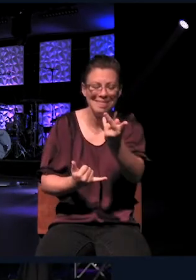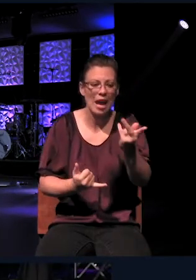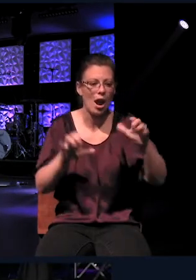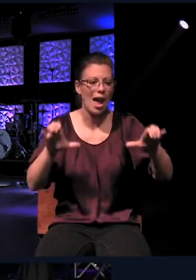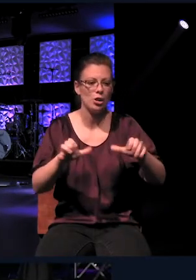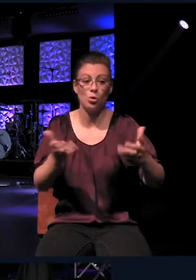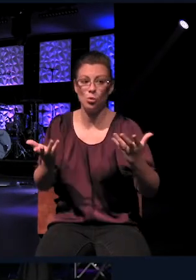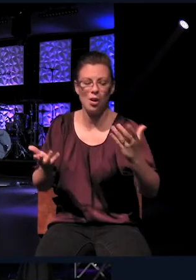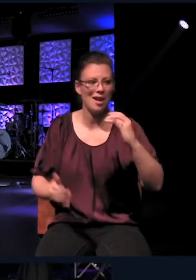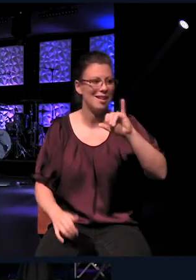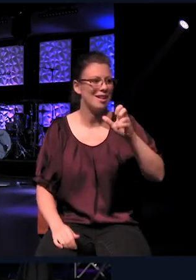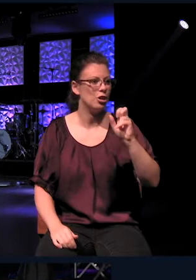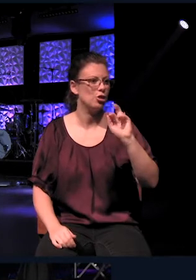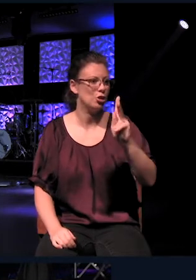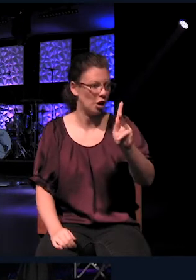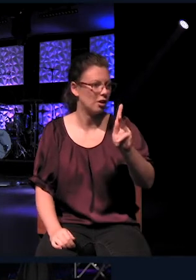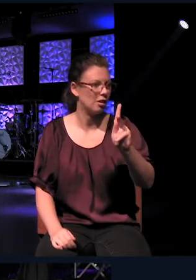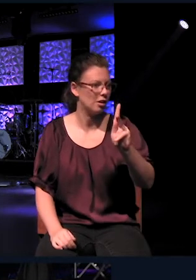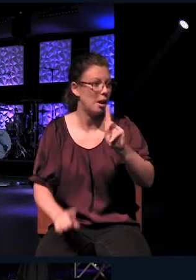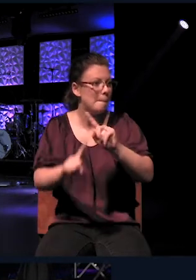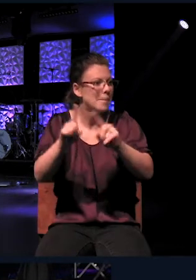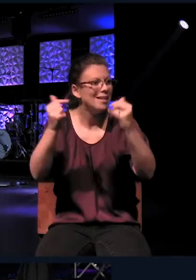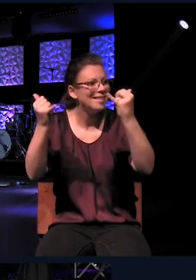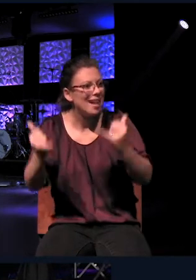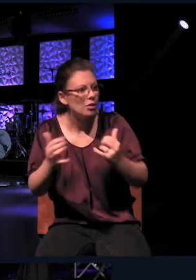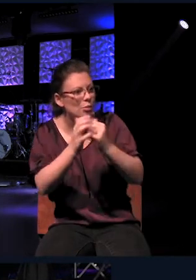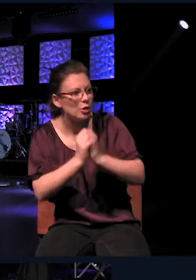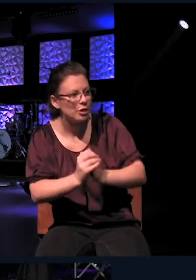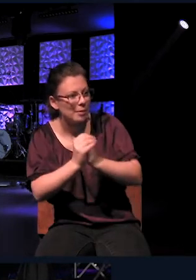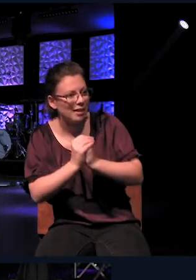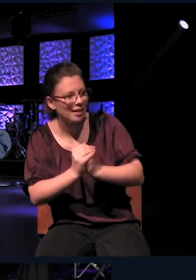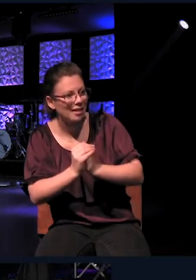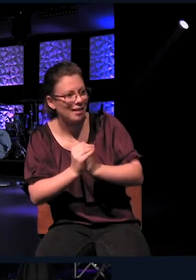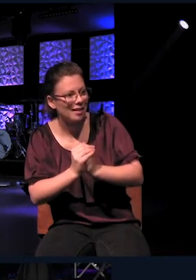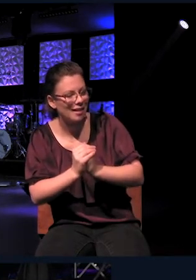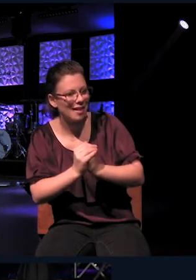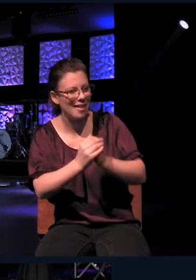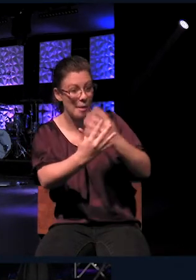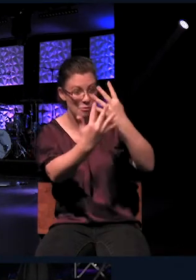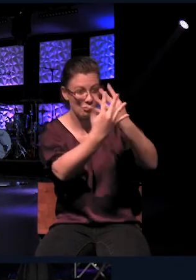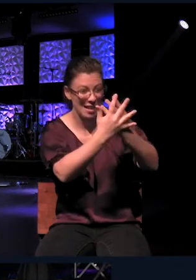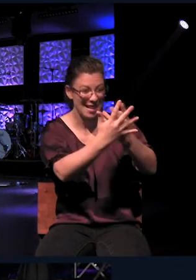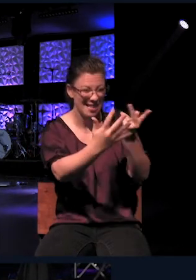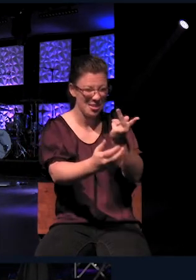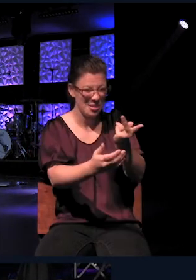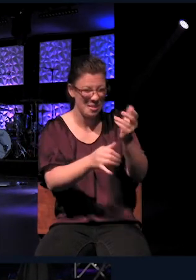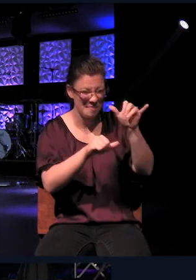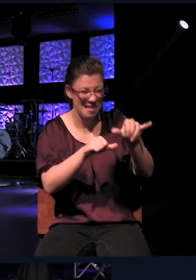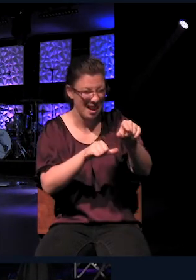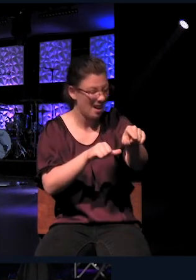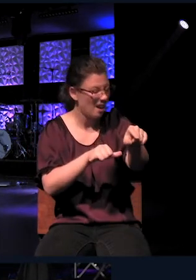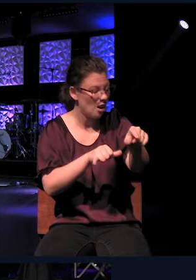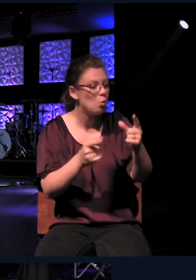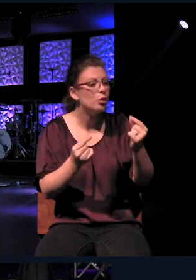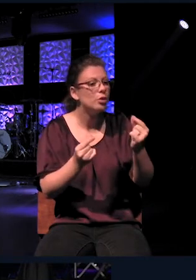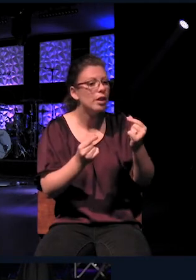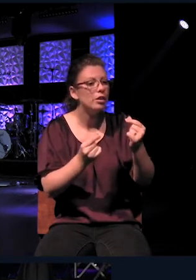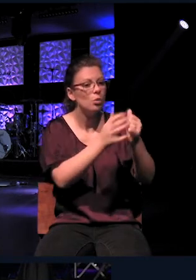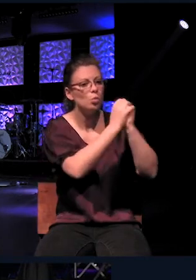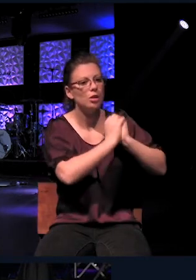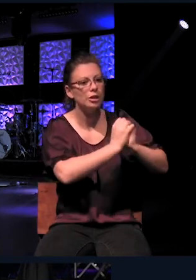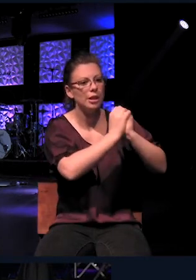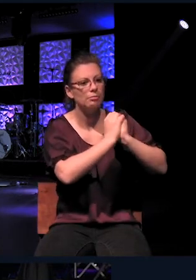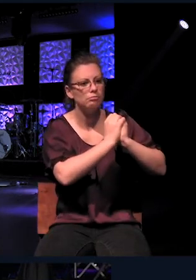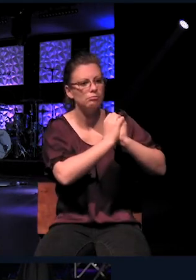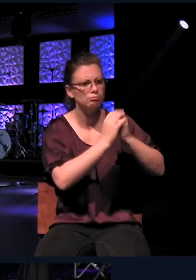don't know that they go together. They're celebrating that they're sitting in prison and God is still on the throne and he knows the end of the story and it's gonna be